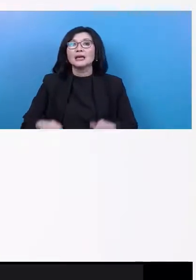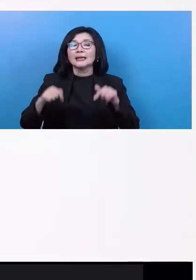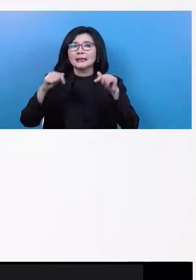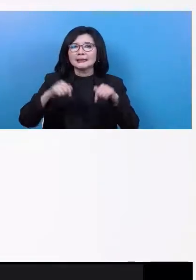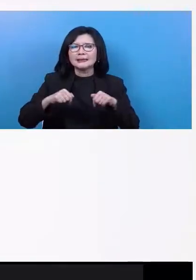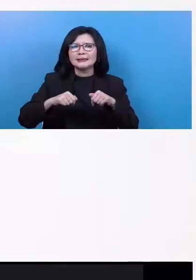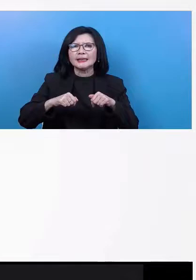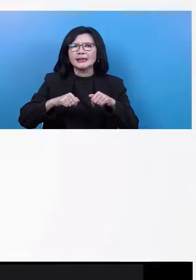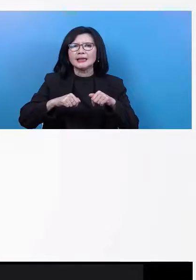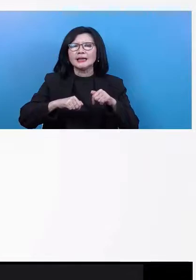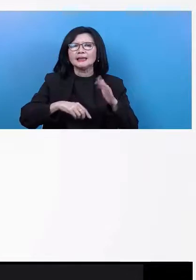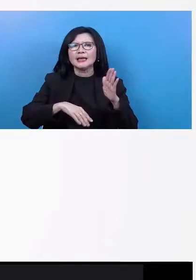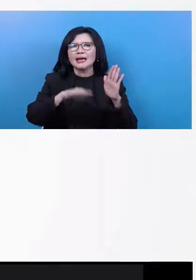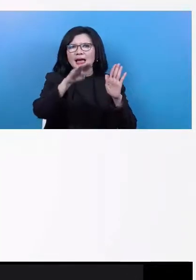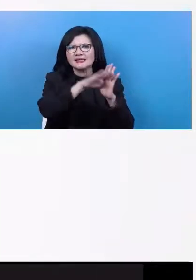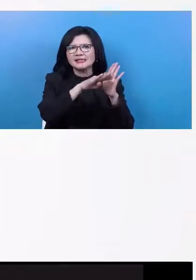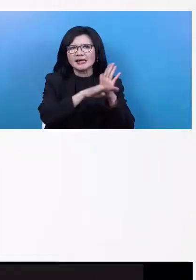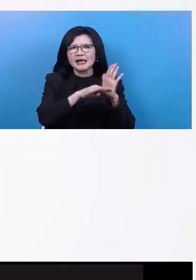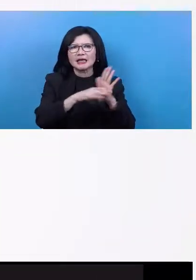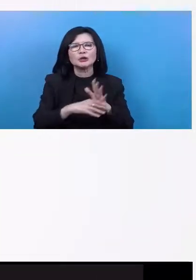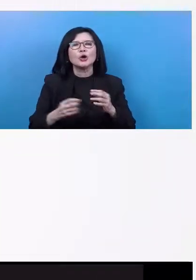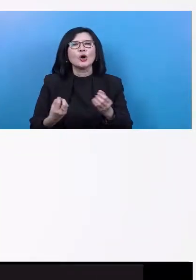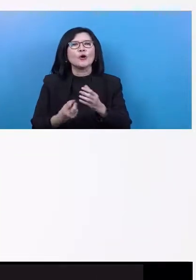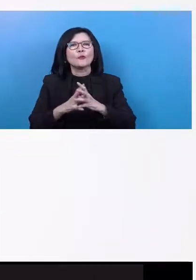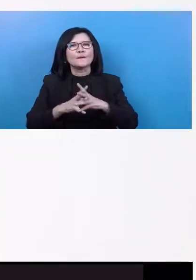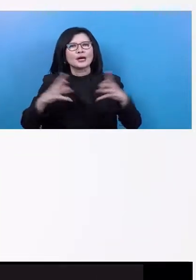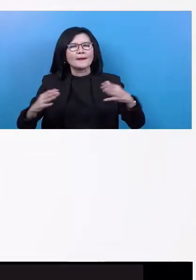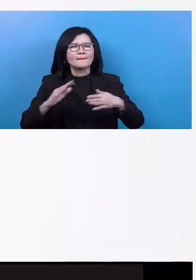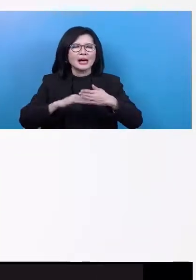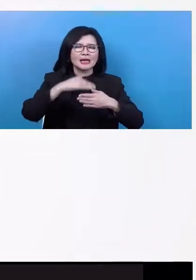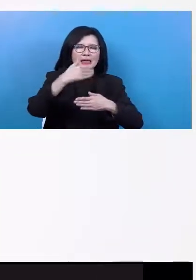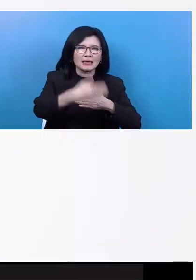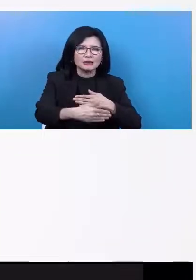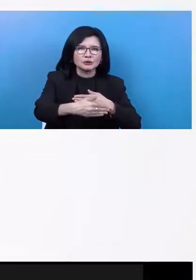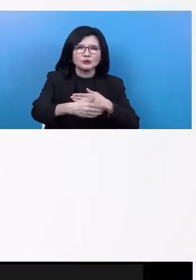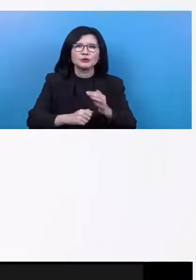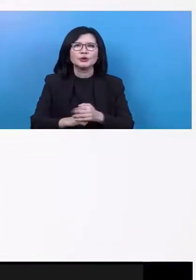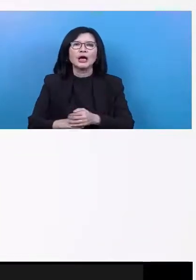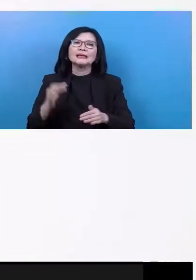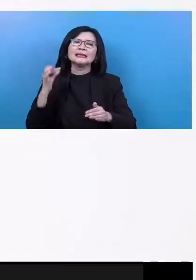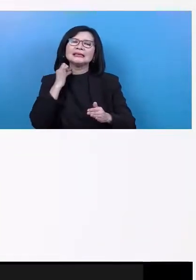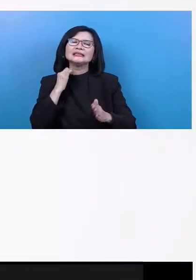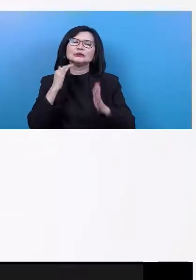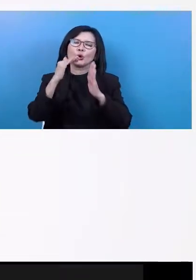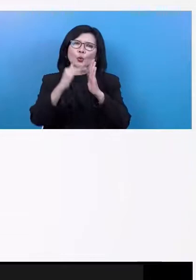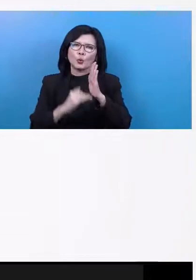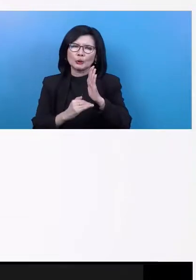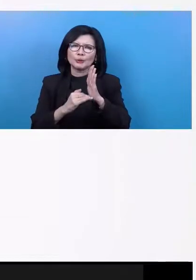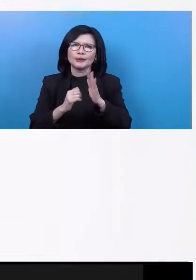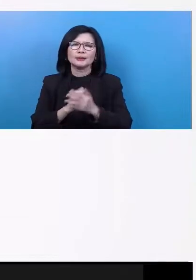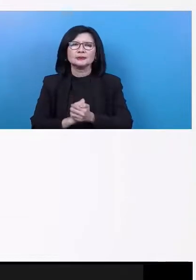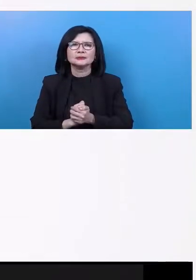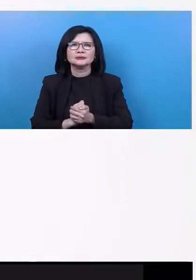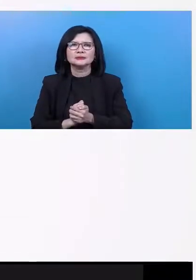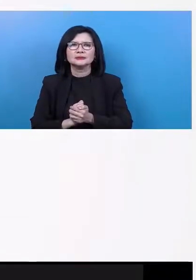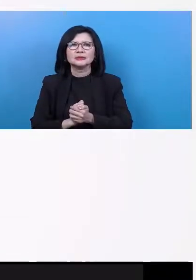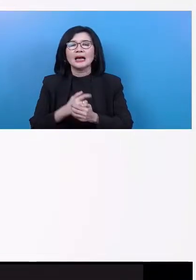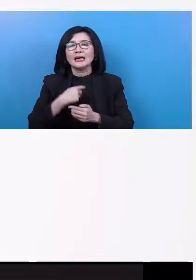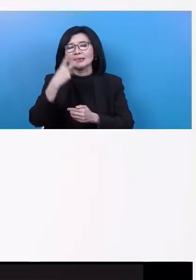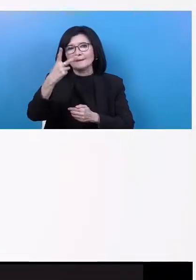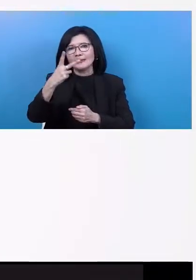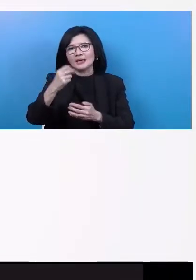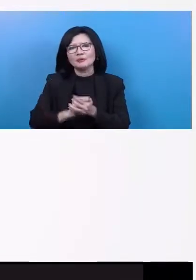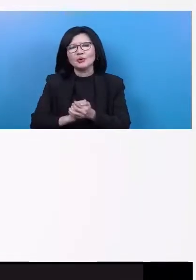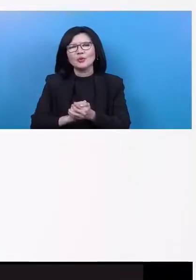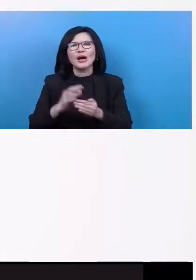in a changing climate. Now, financial losses from disasters are a systemic financial risk. They cascade